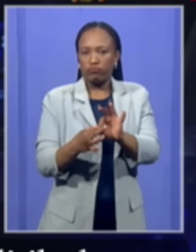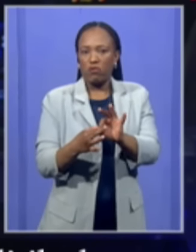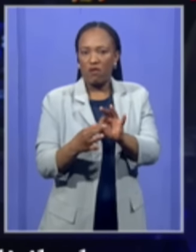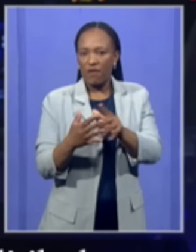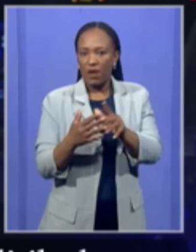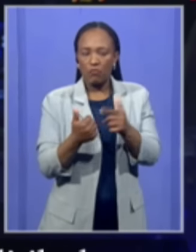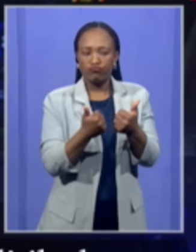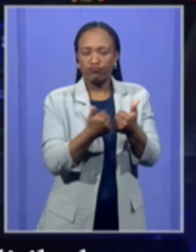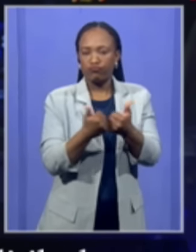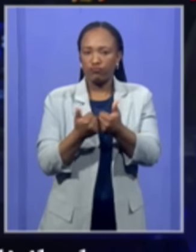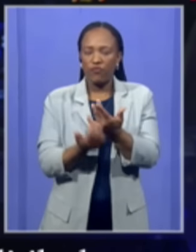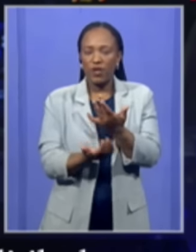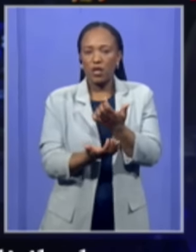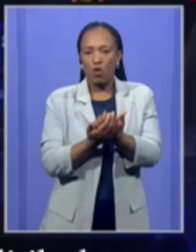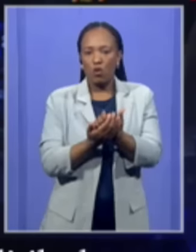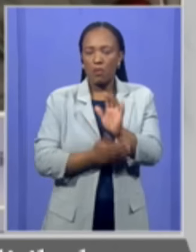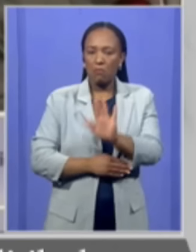le moruo wa lefatshe.